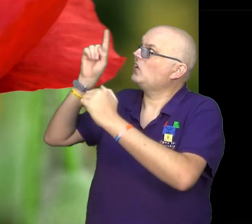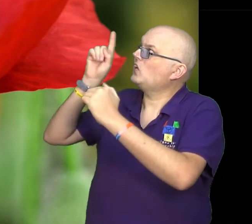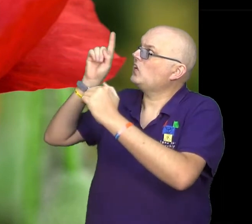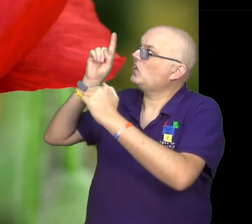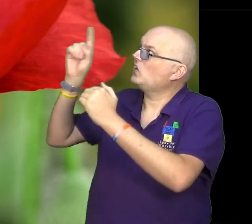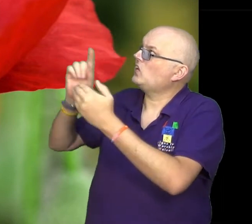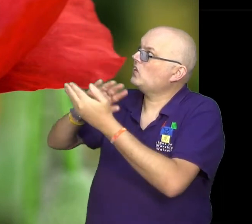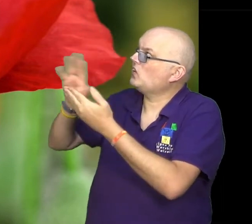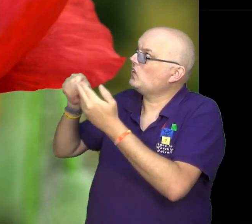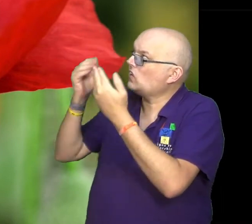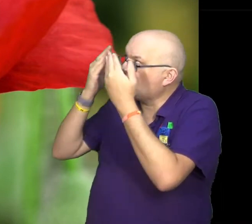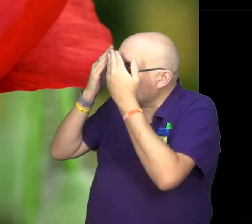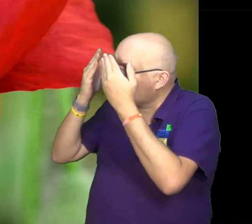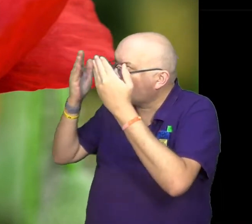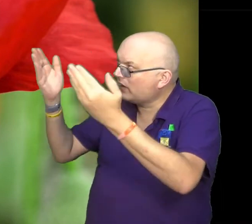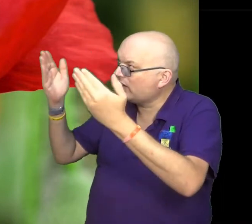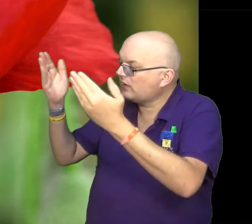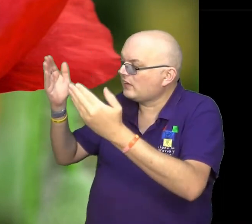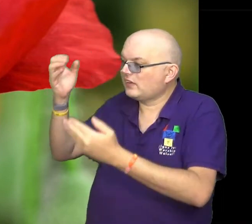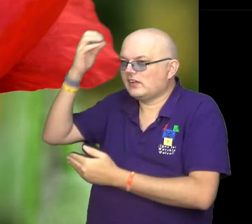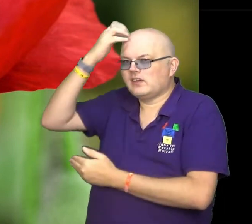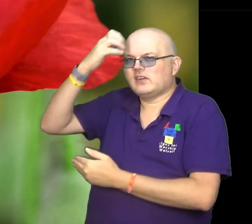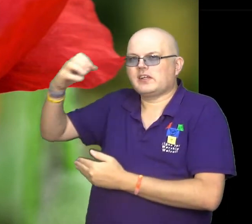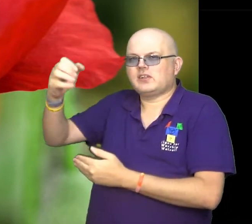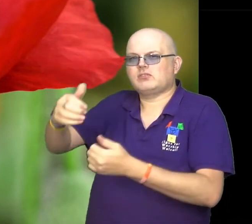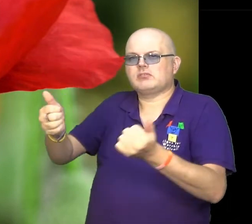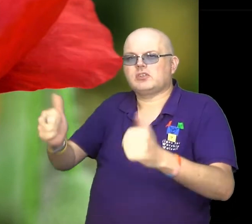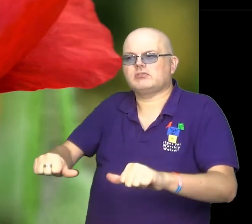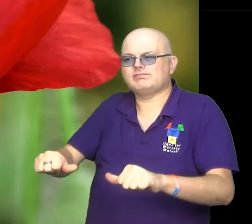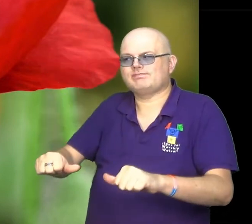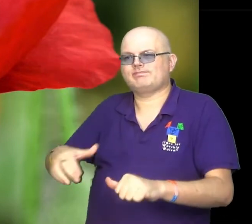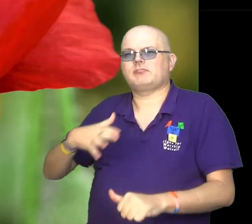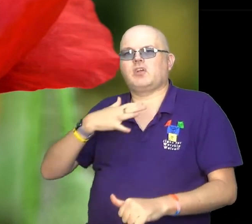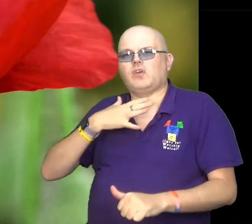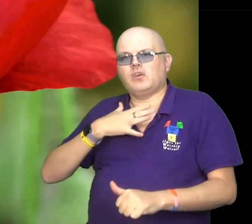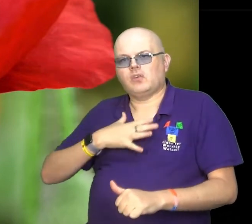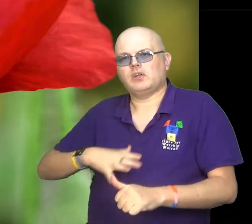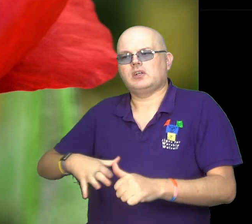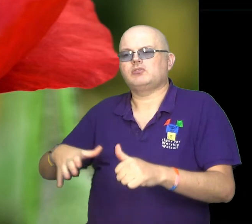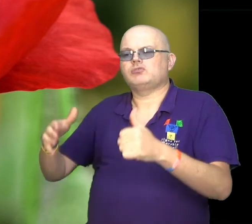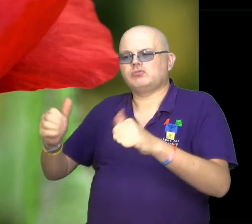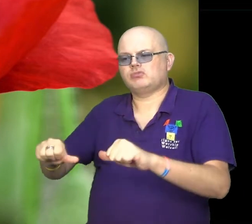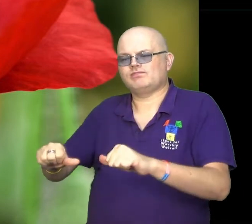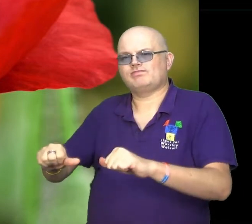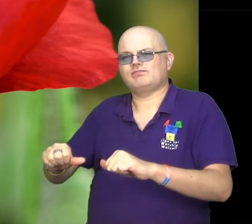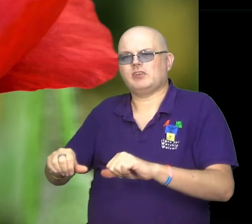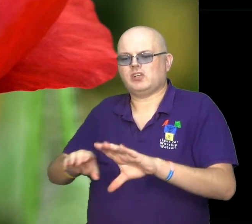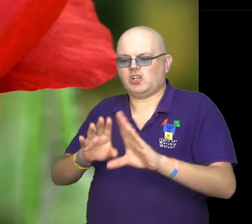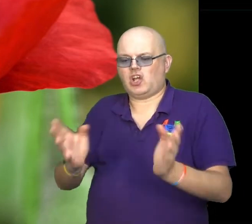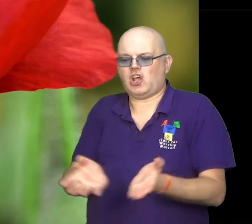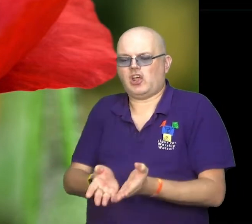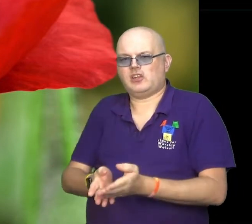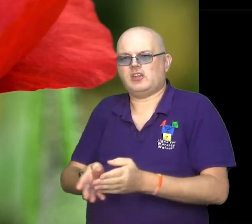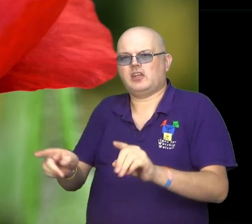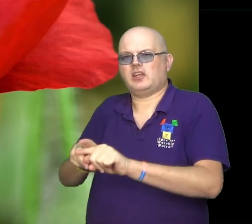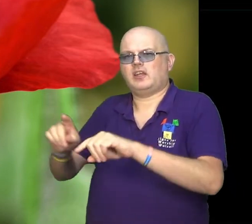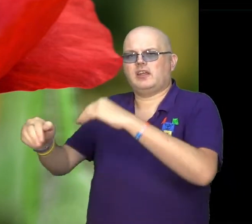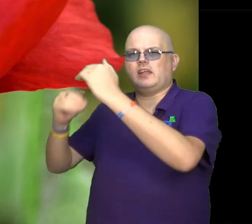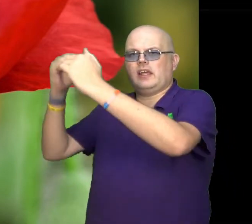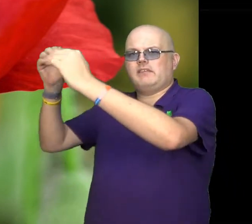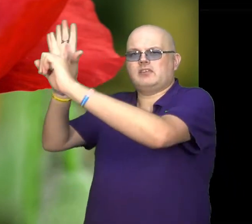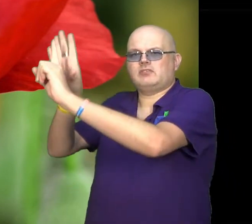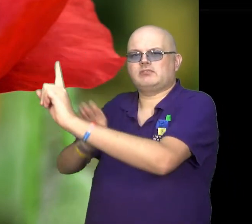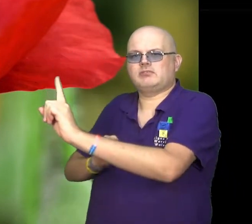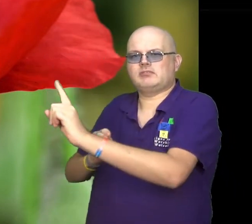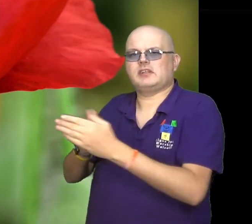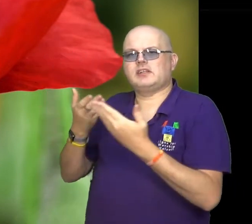in heaven, hallowed be your name. Your kingdom come, your will be done, on earth as in